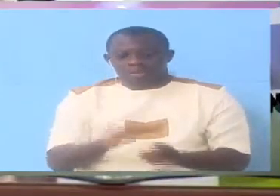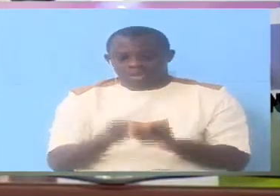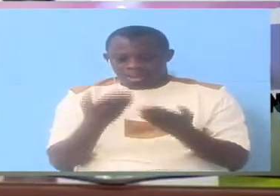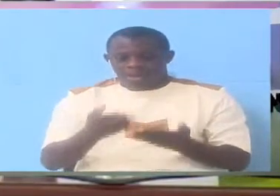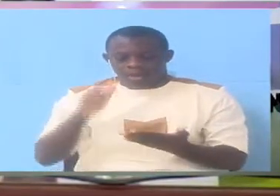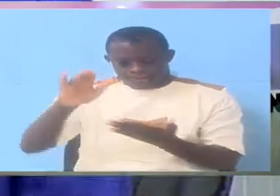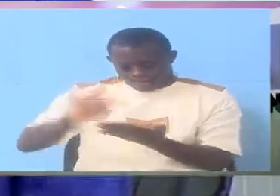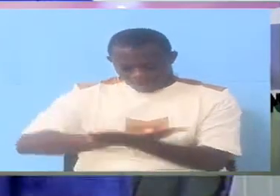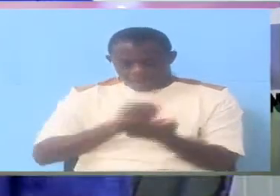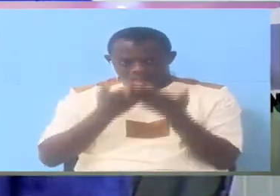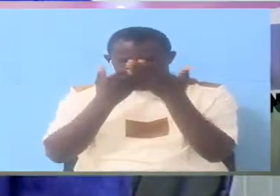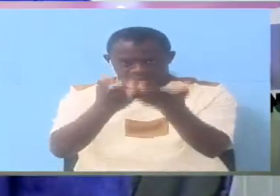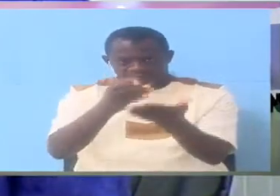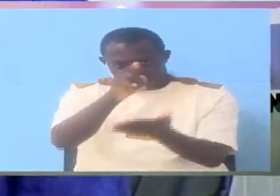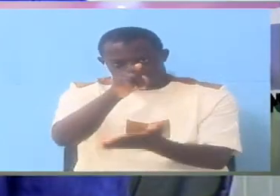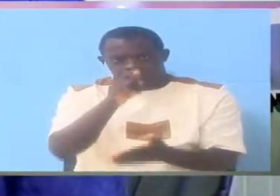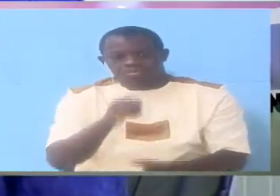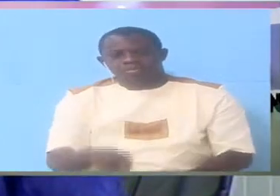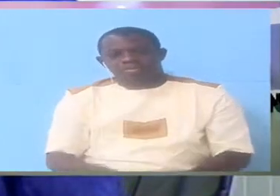Yes, please.